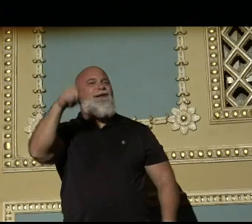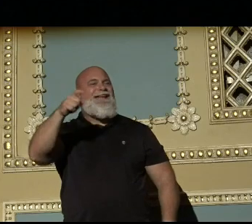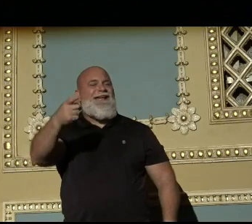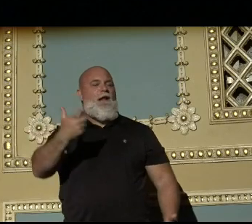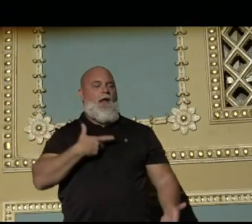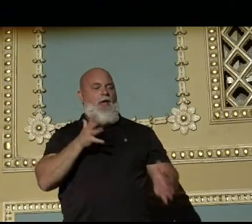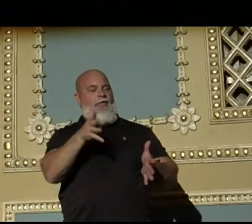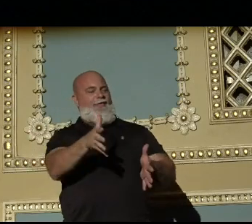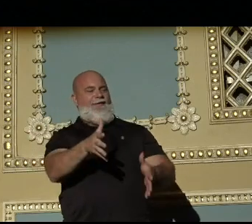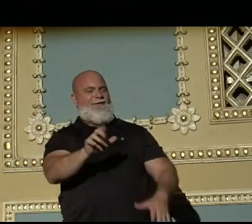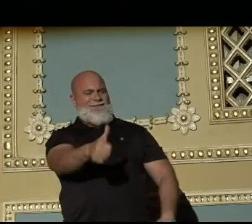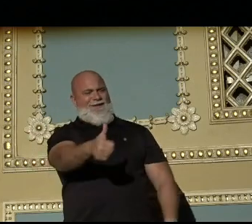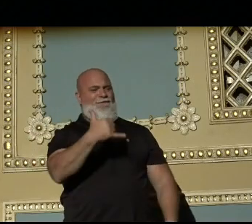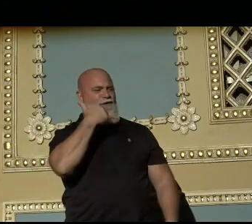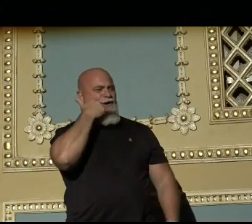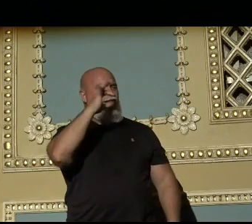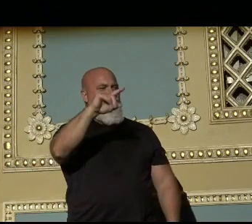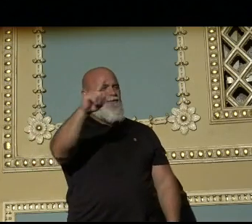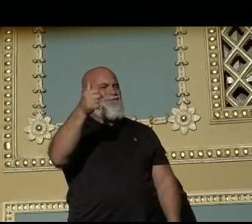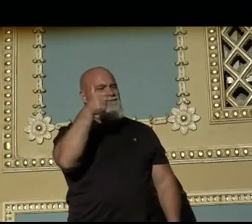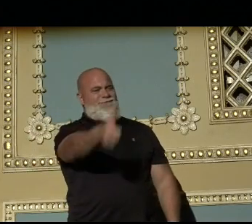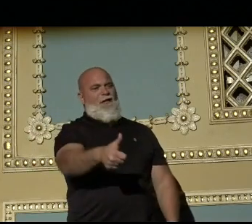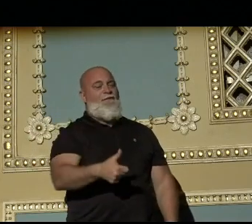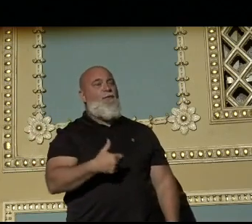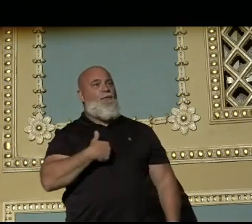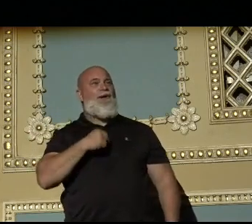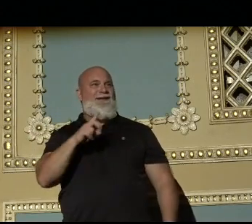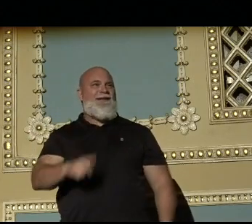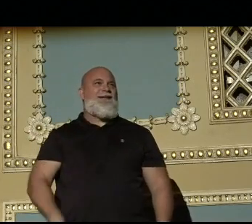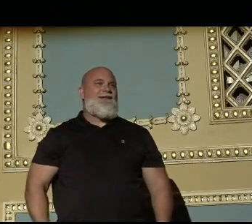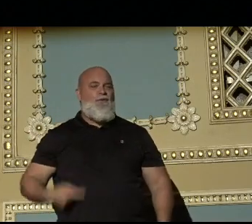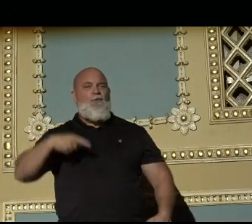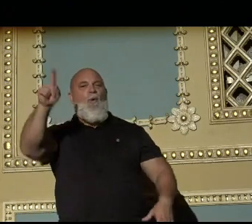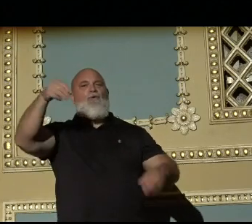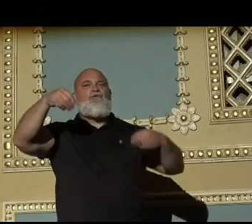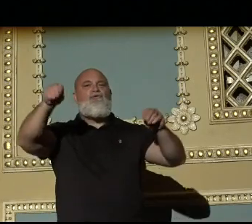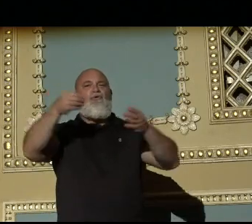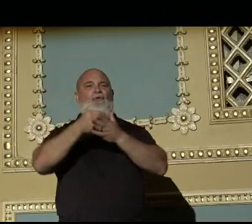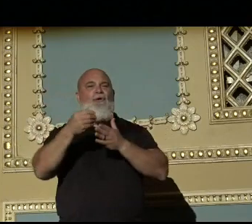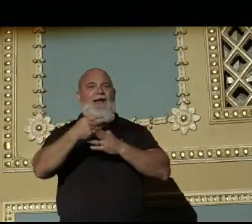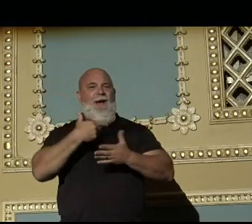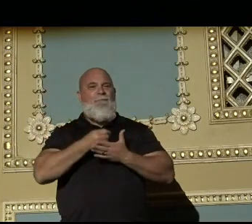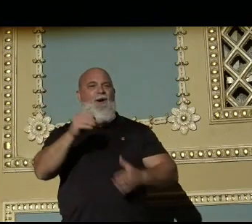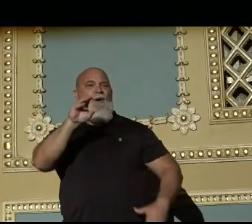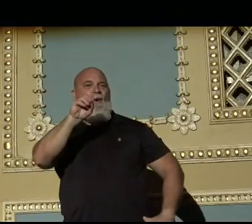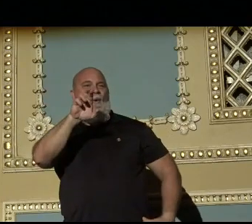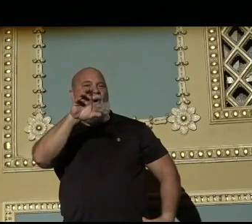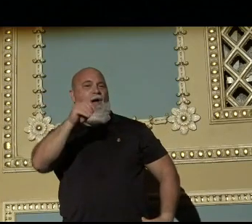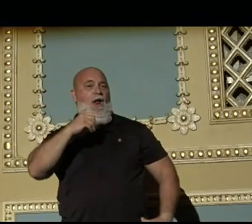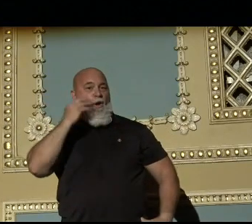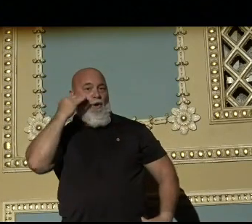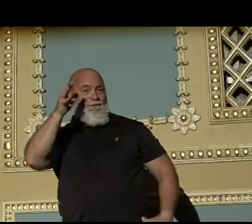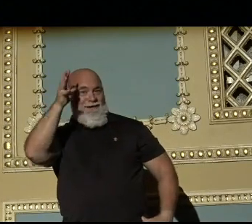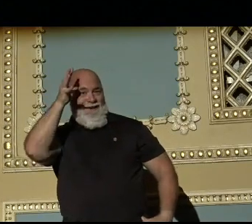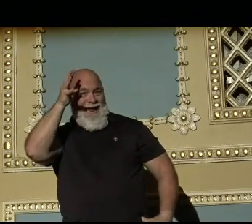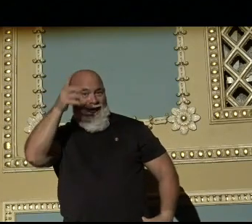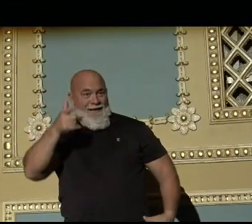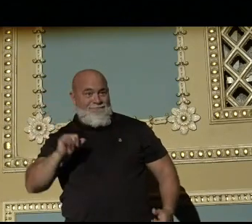to the store. And we did. And I got Oreos because we didn't know if Dad was dead or